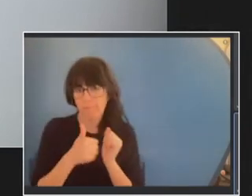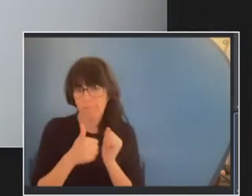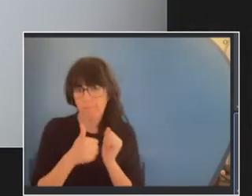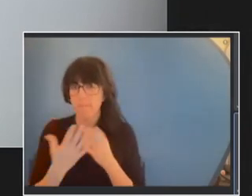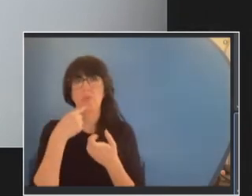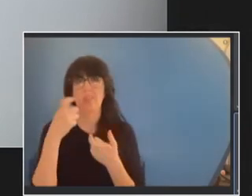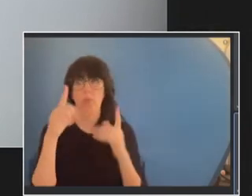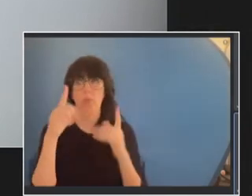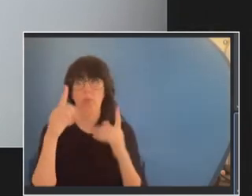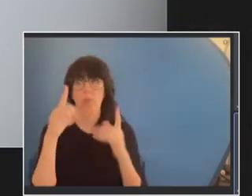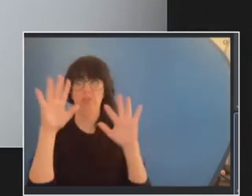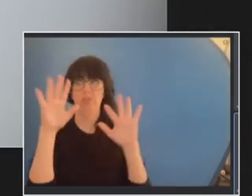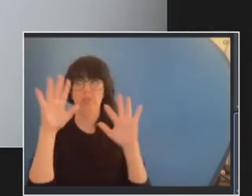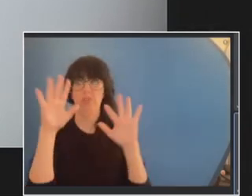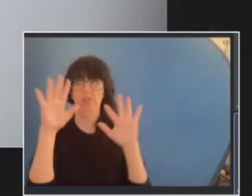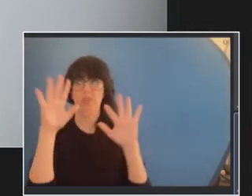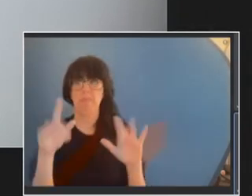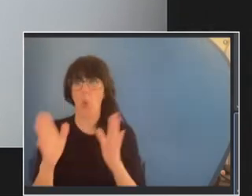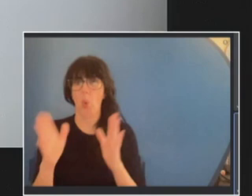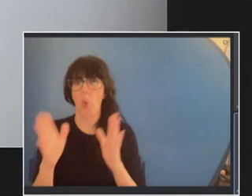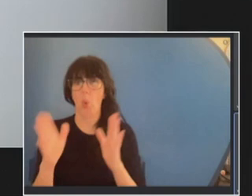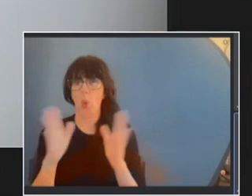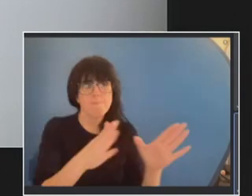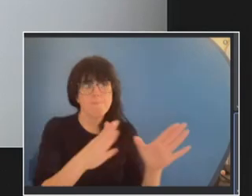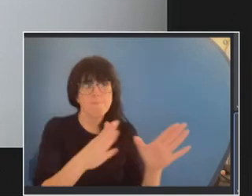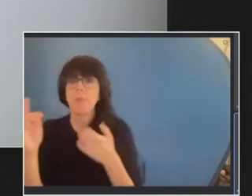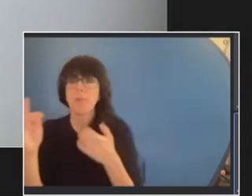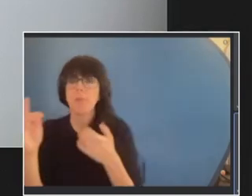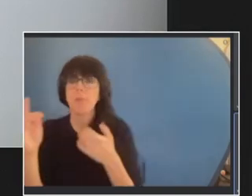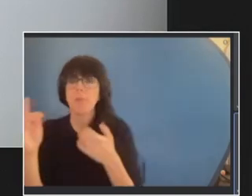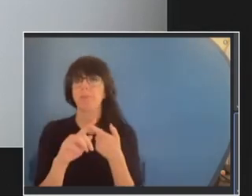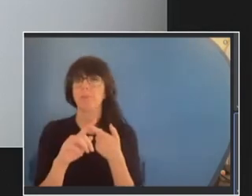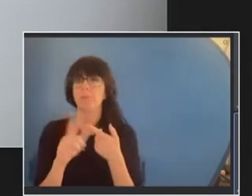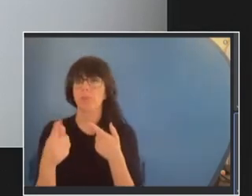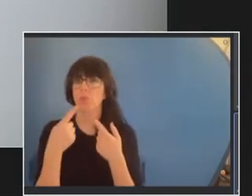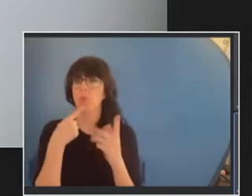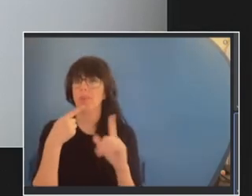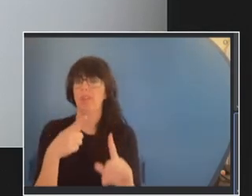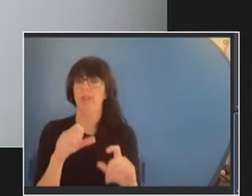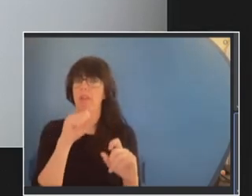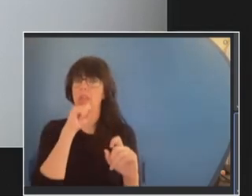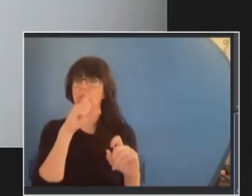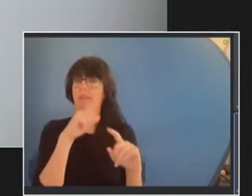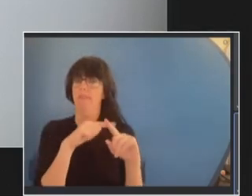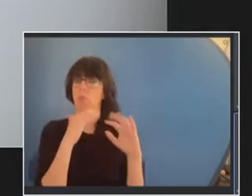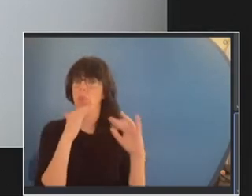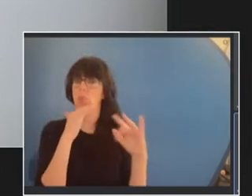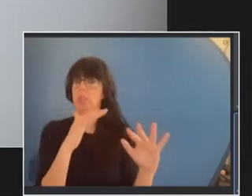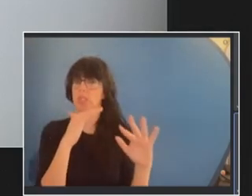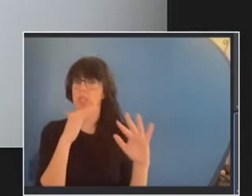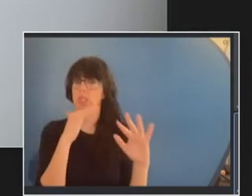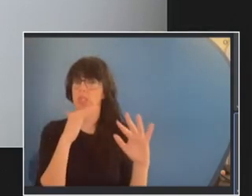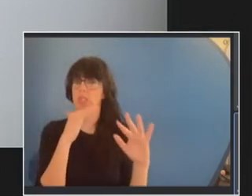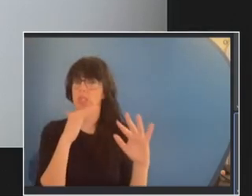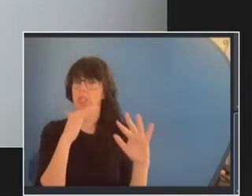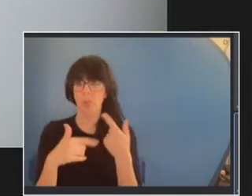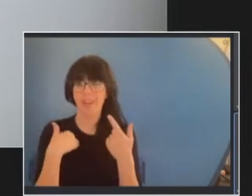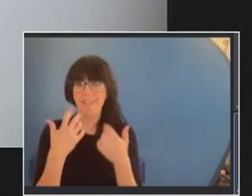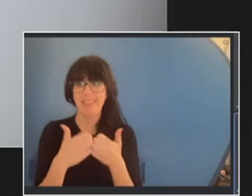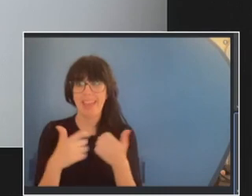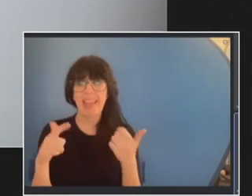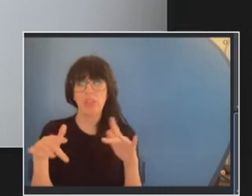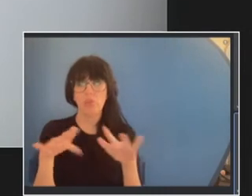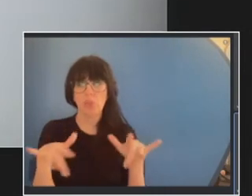So he did, you pointed out that he loved to sing. Were there ever any recordings of any of his songs?